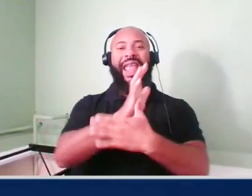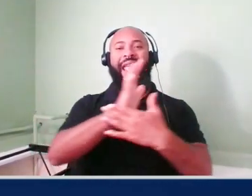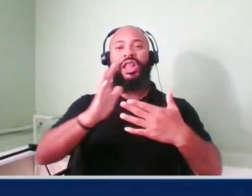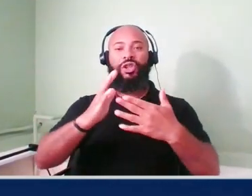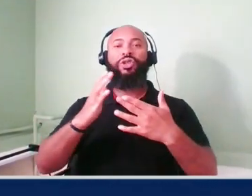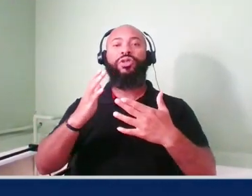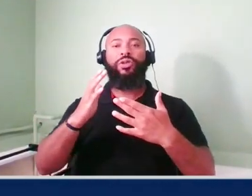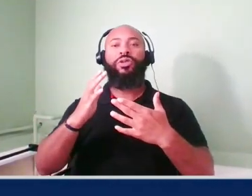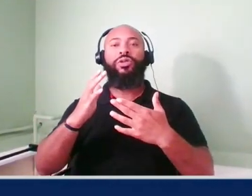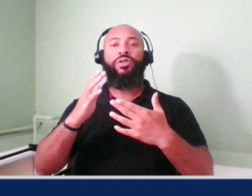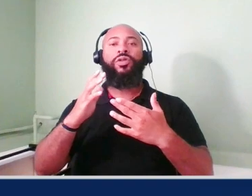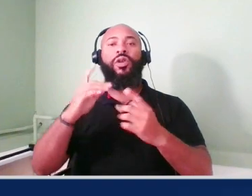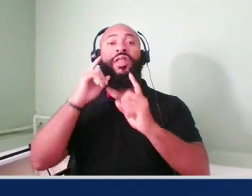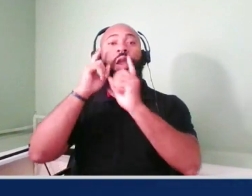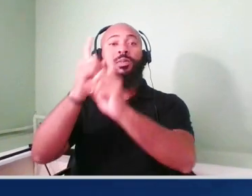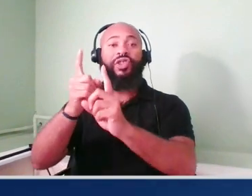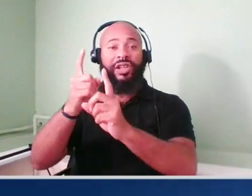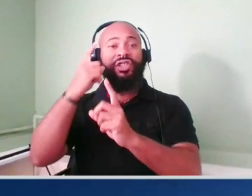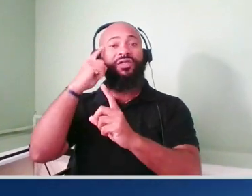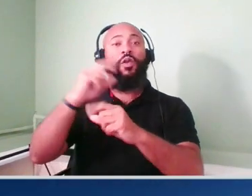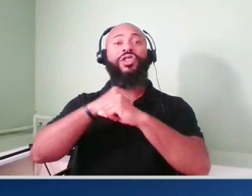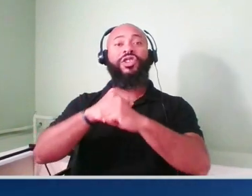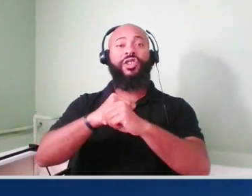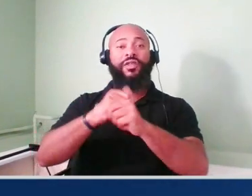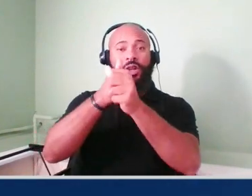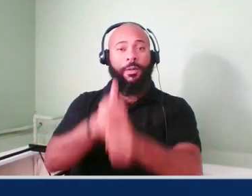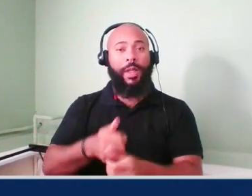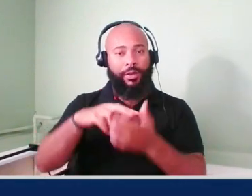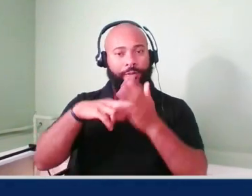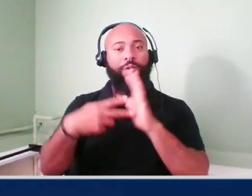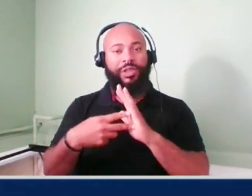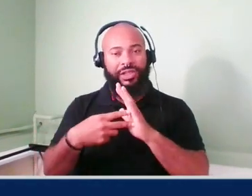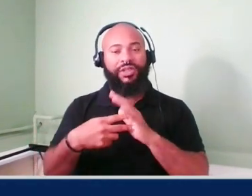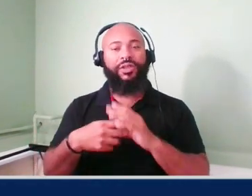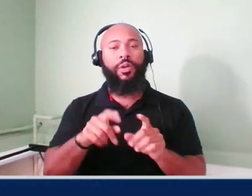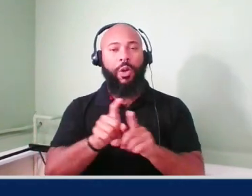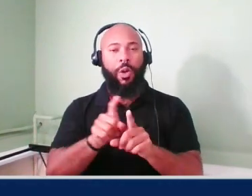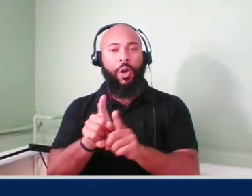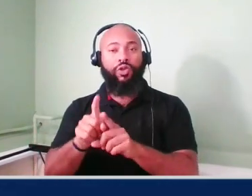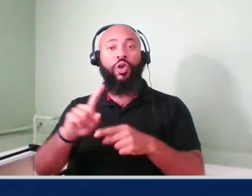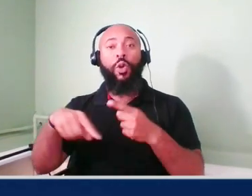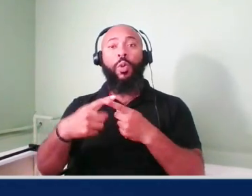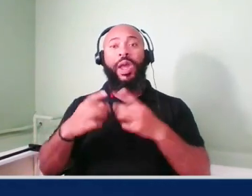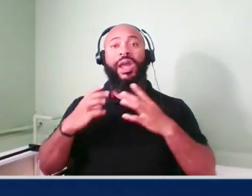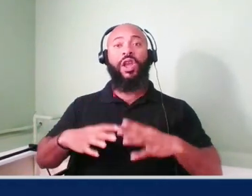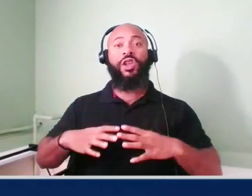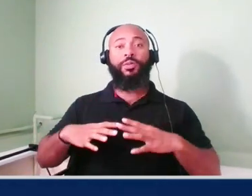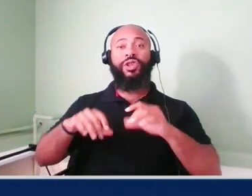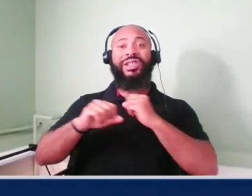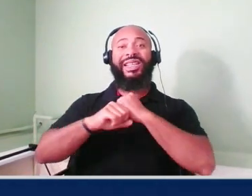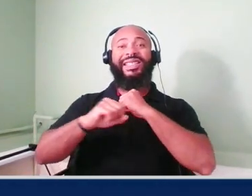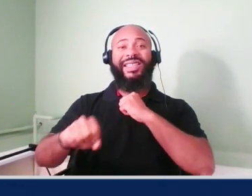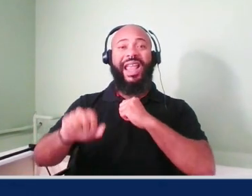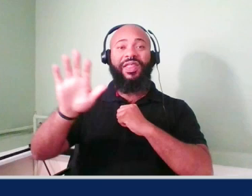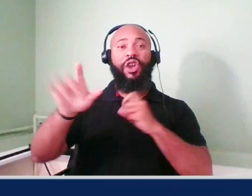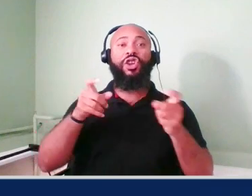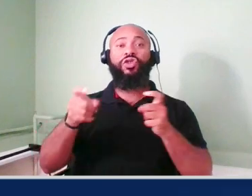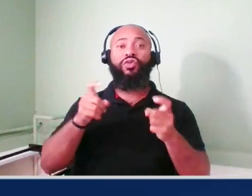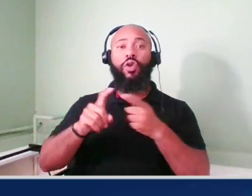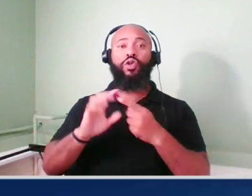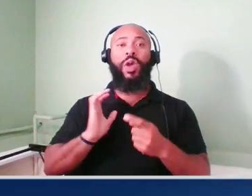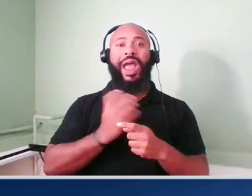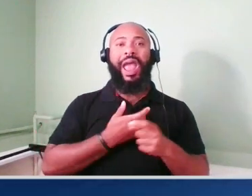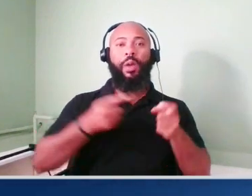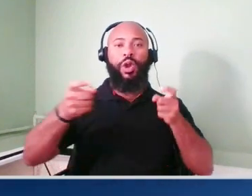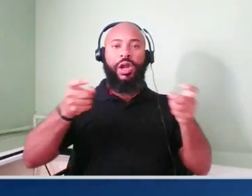purposes, right? Also, when customers extend their Control Tower governance into additional regions and accounts, they need to be able to allow